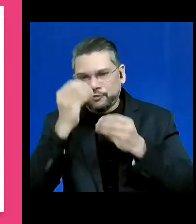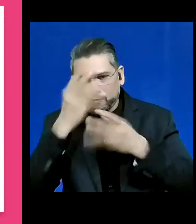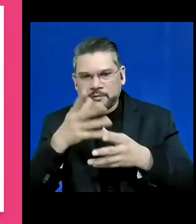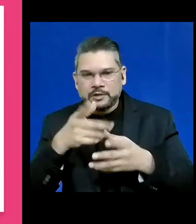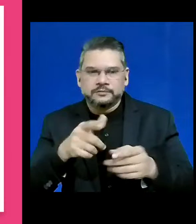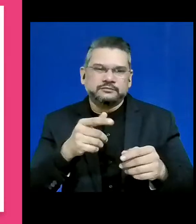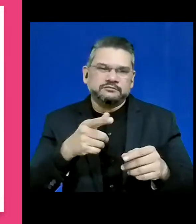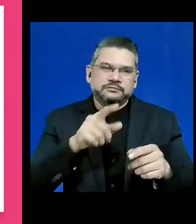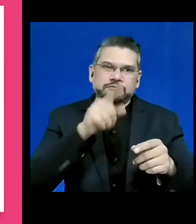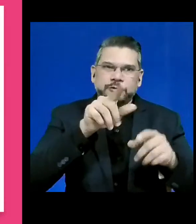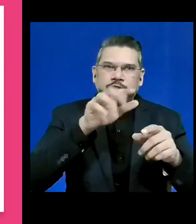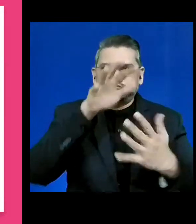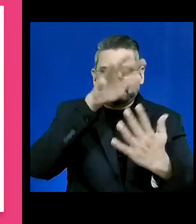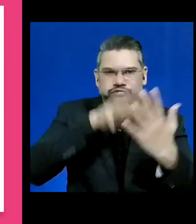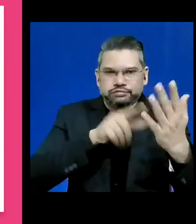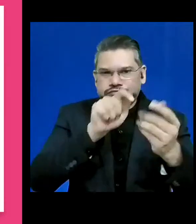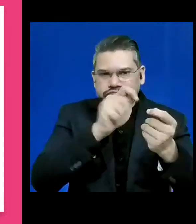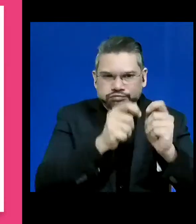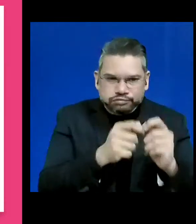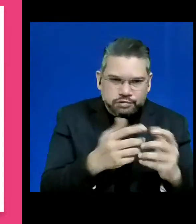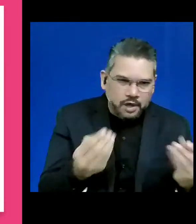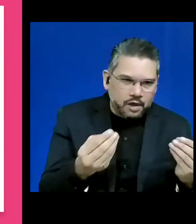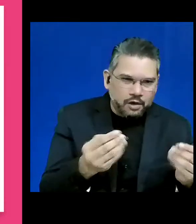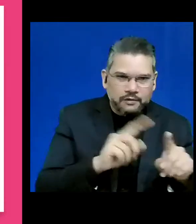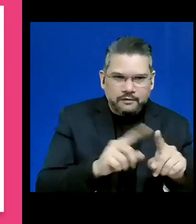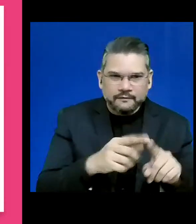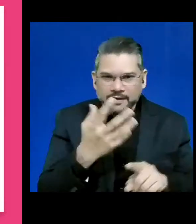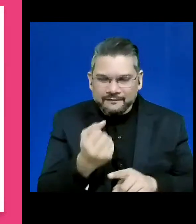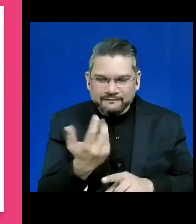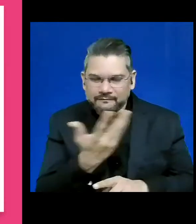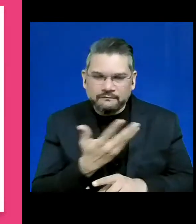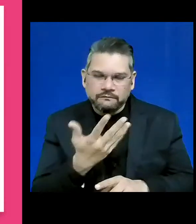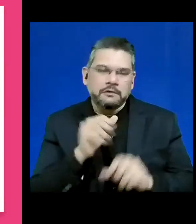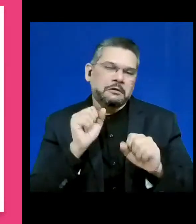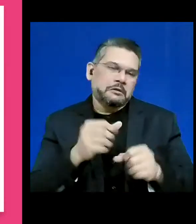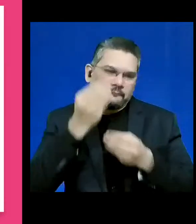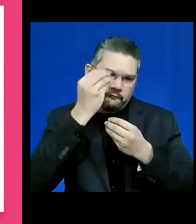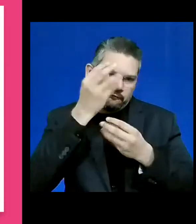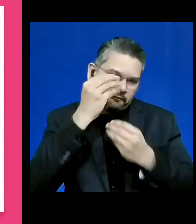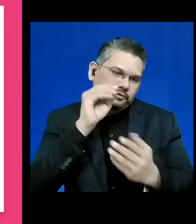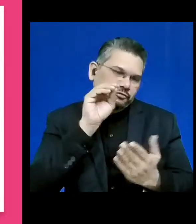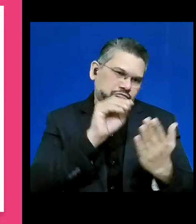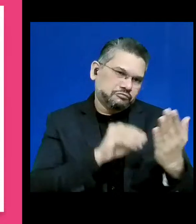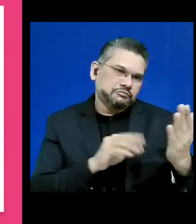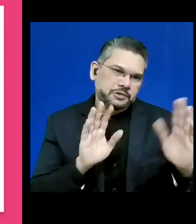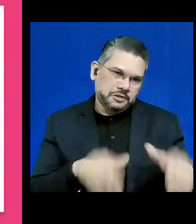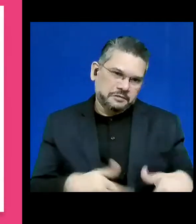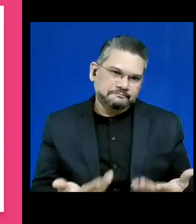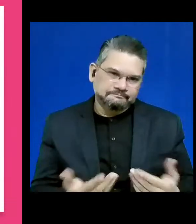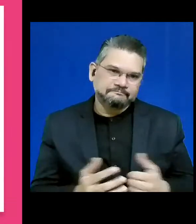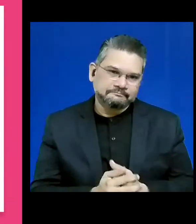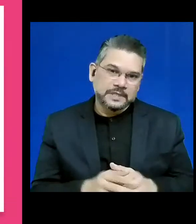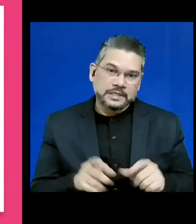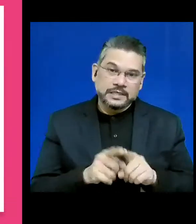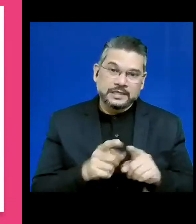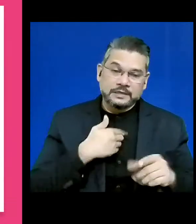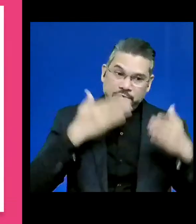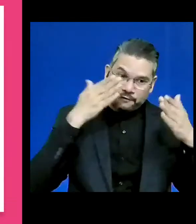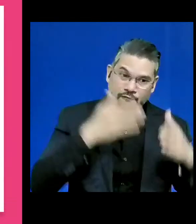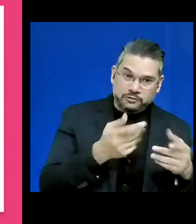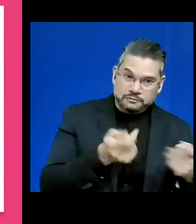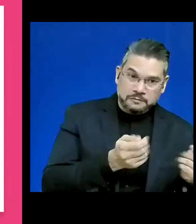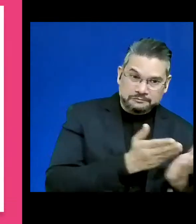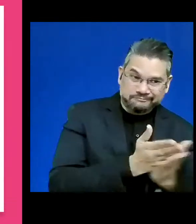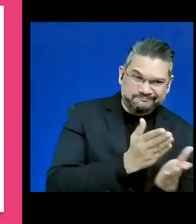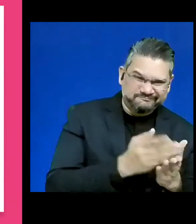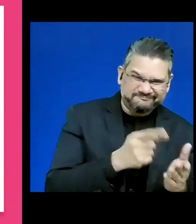general, where focused management techniques are not appropriate. So if you have, let's say, a counter that